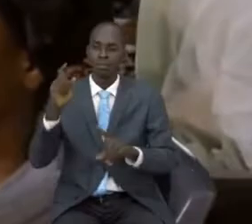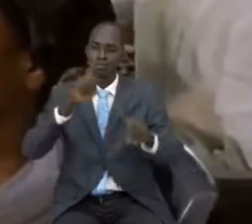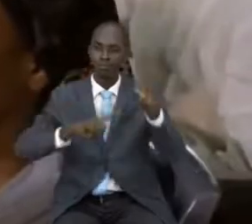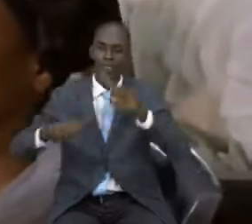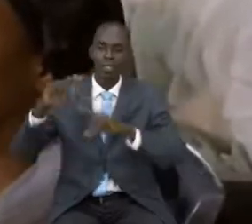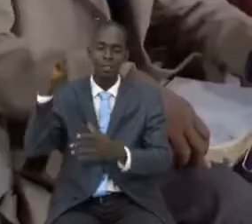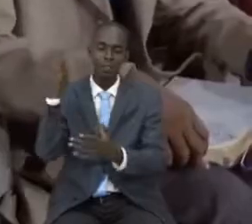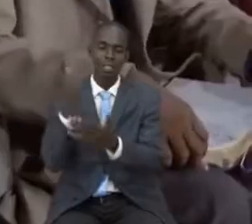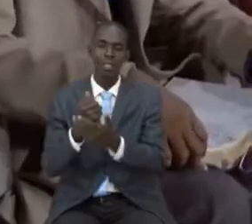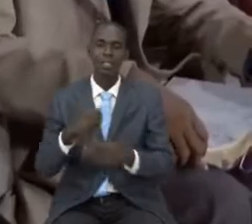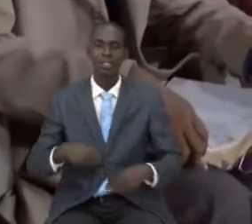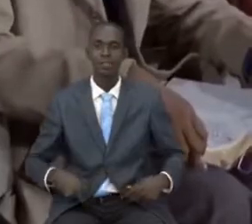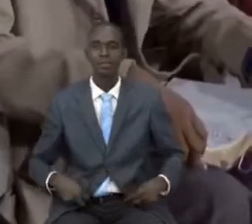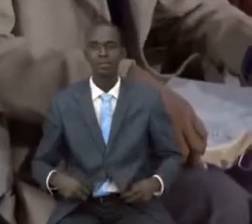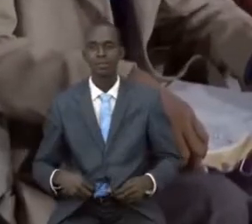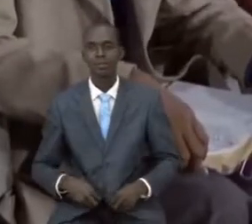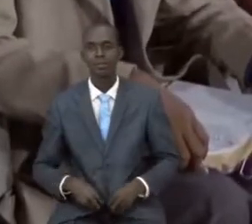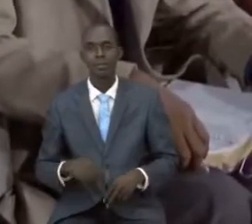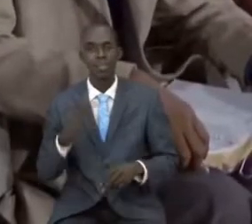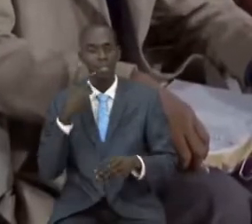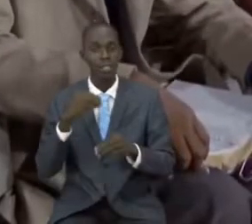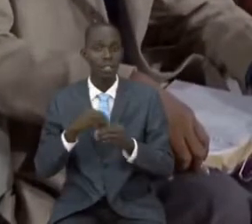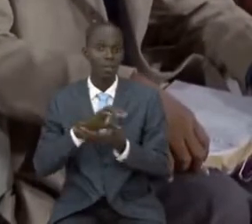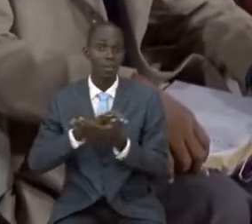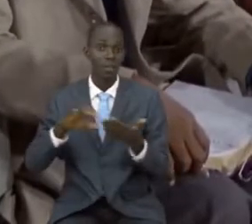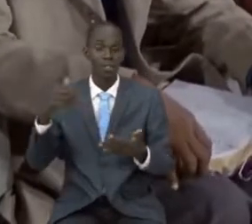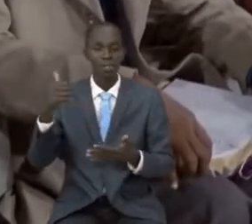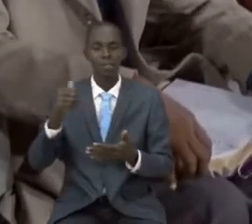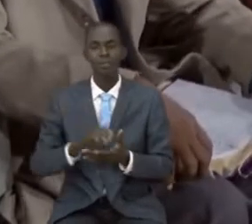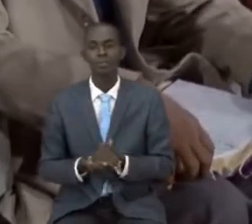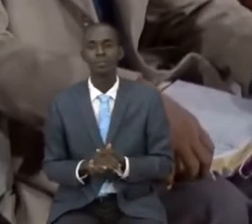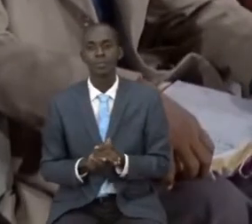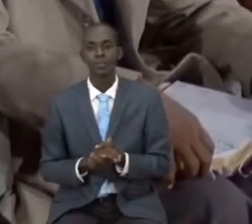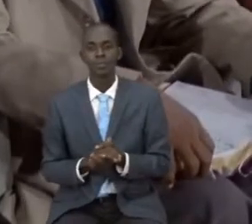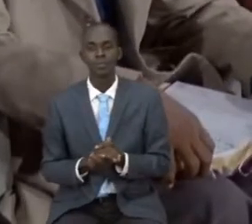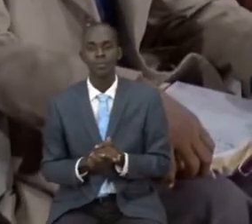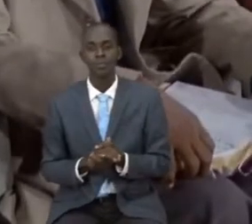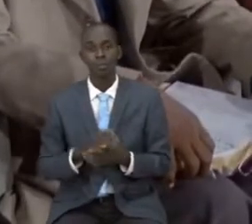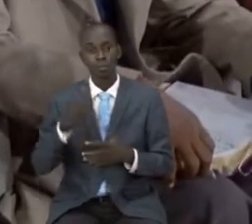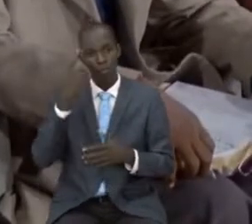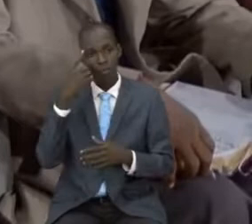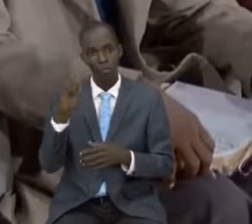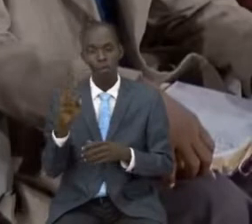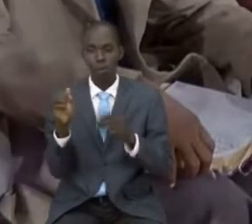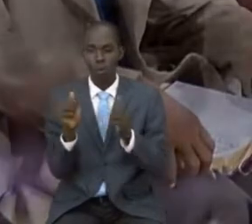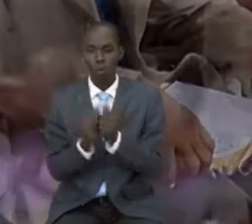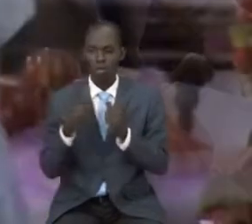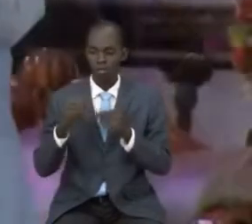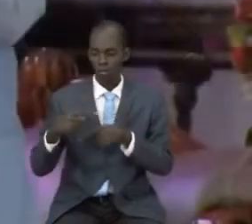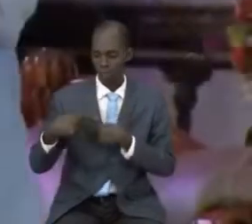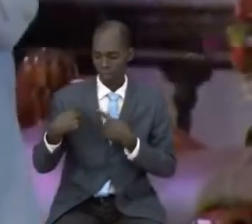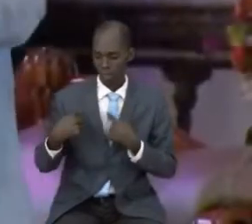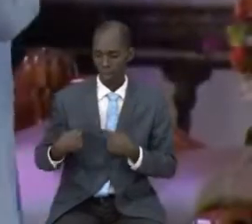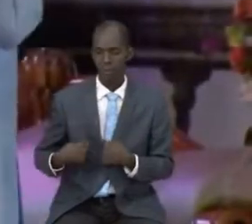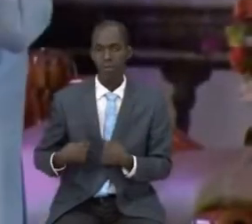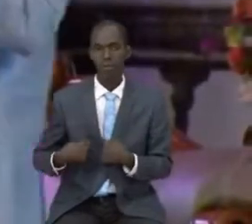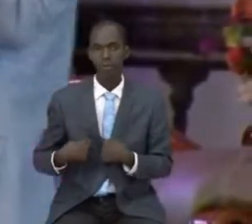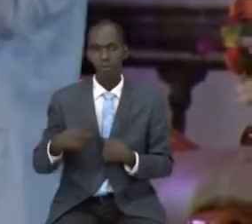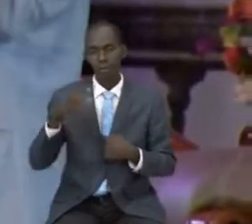Amen. Look at verse 10. In verse 10, for with the heart